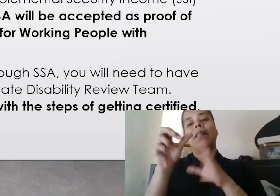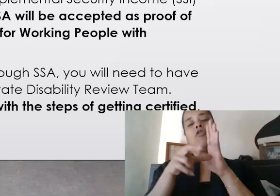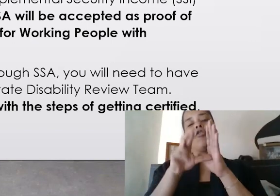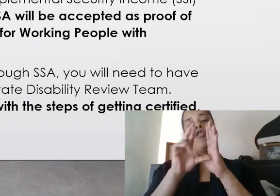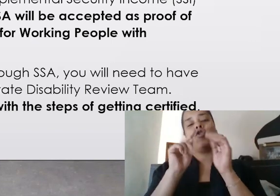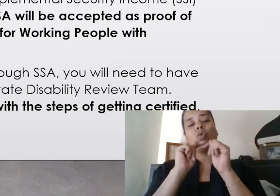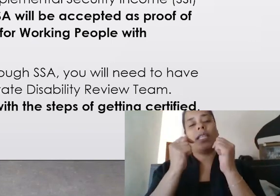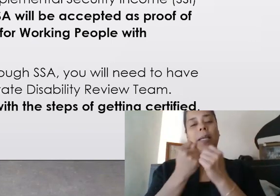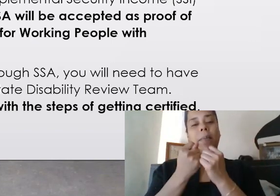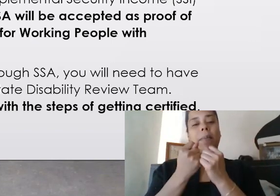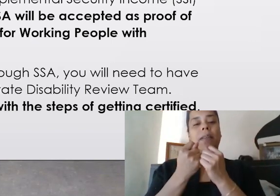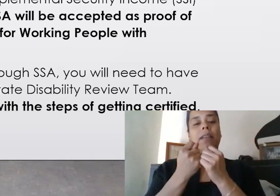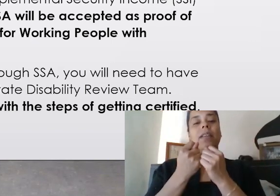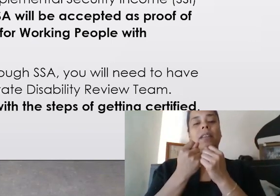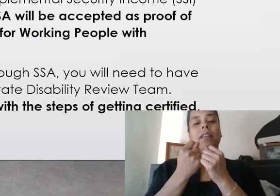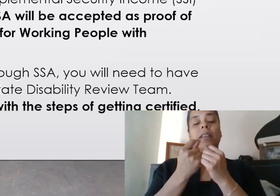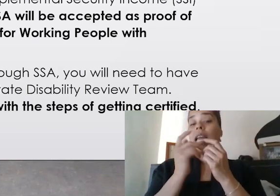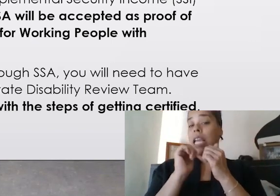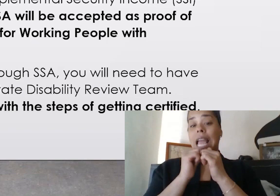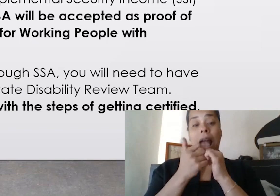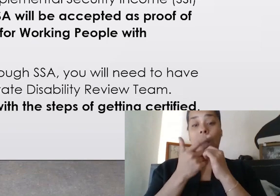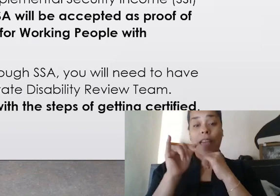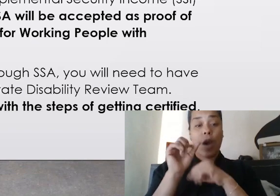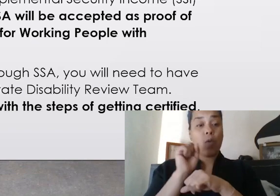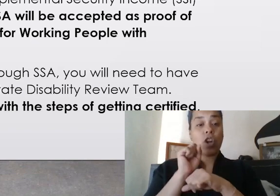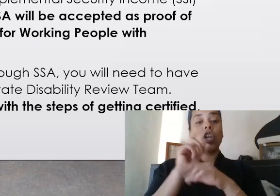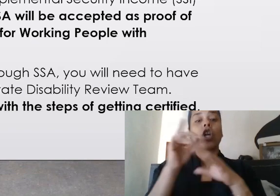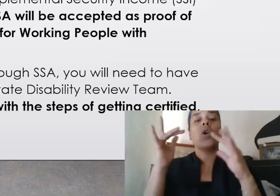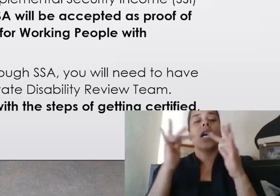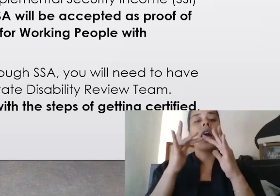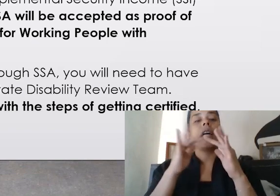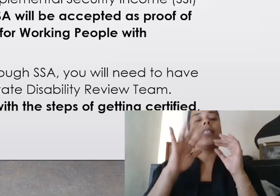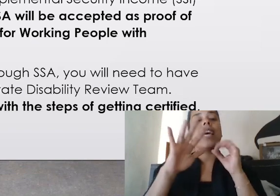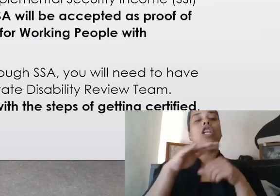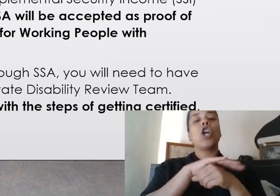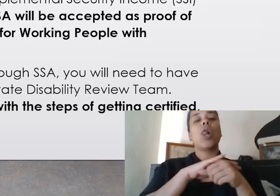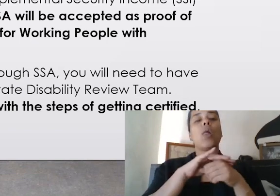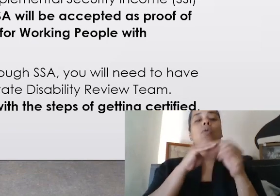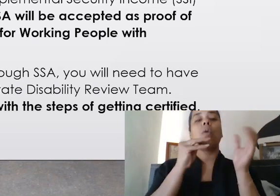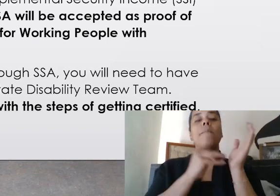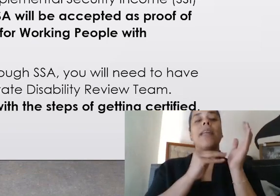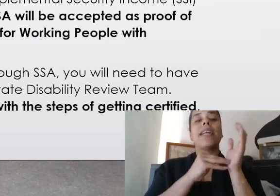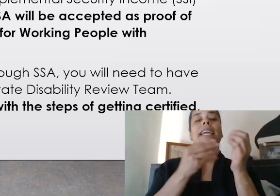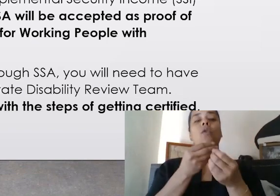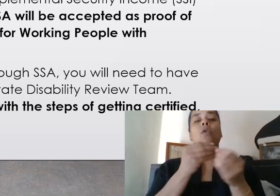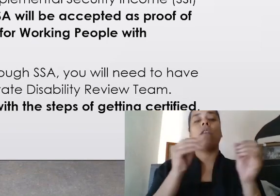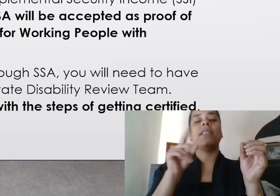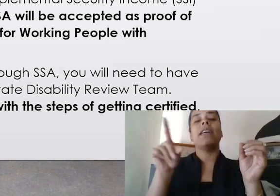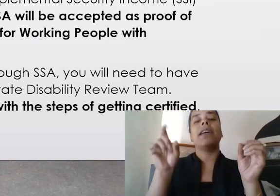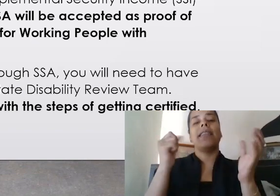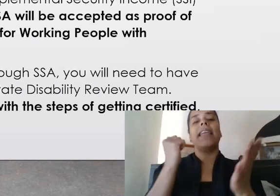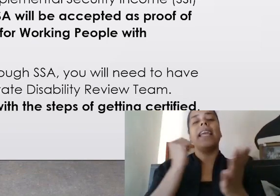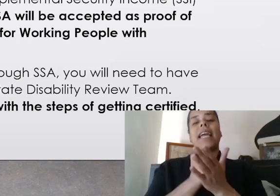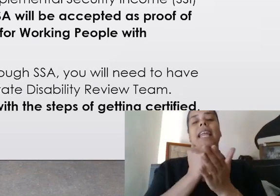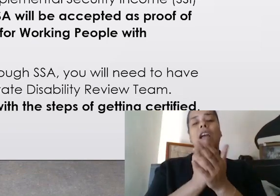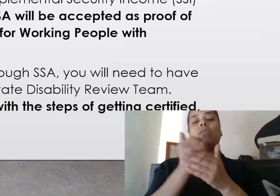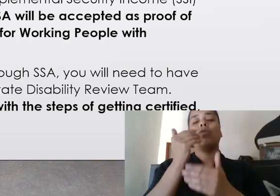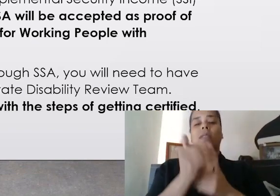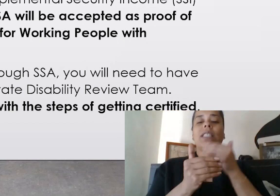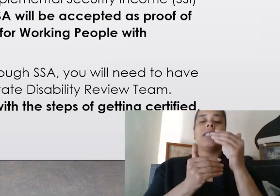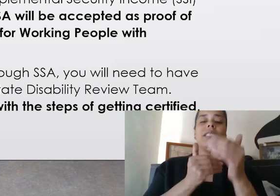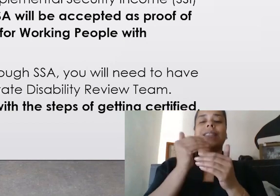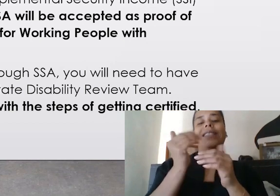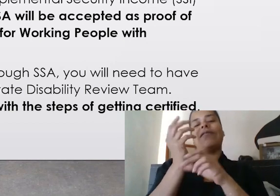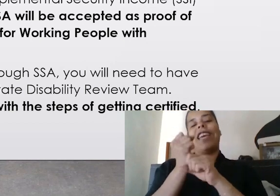team. So the way that works is you can contact your local Medicaid office and they can assist you with the steps of getting